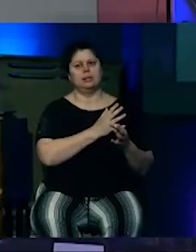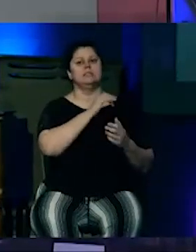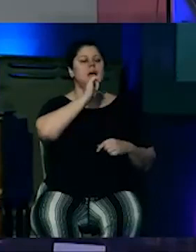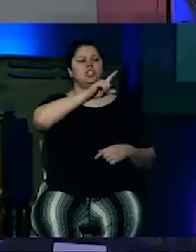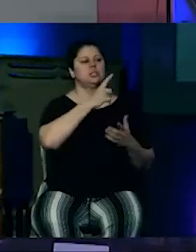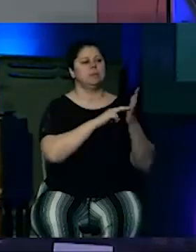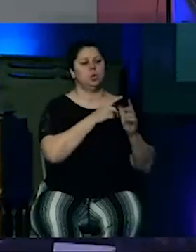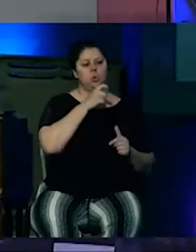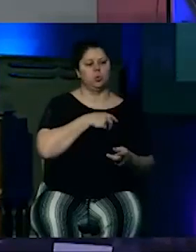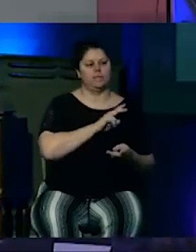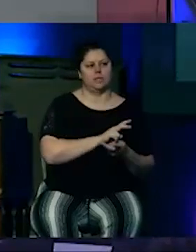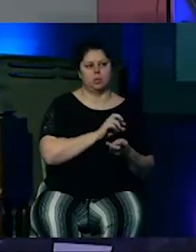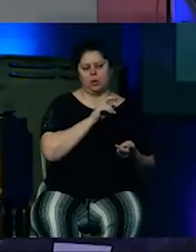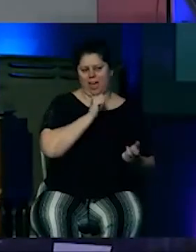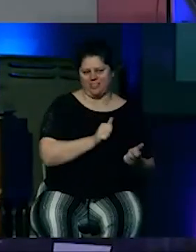sex with.